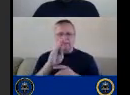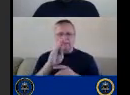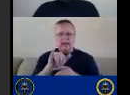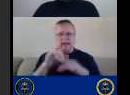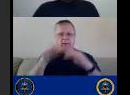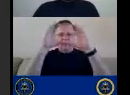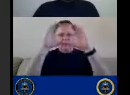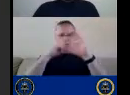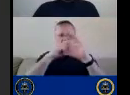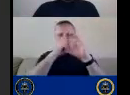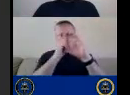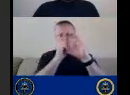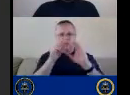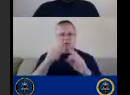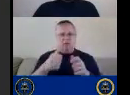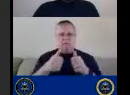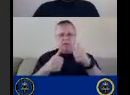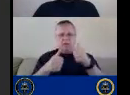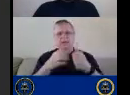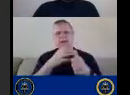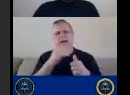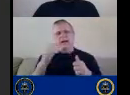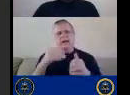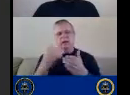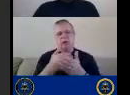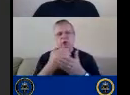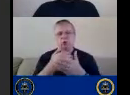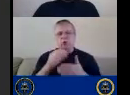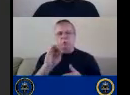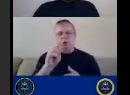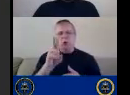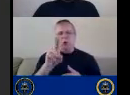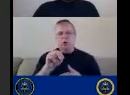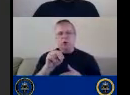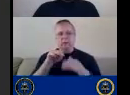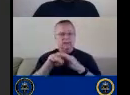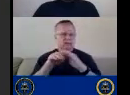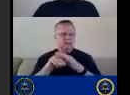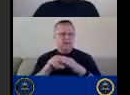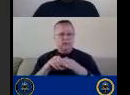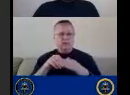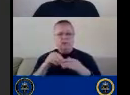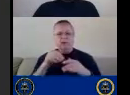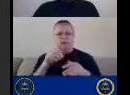then the newer modern existing accessible entrance towards Script Way.